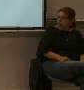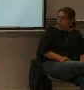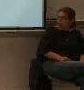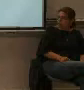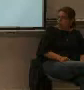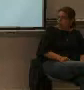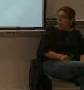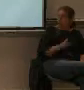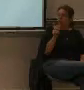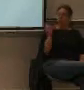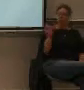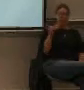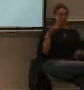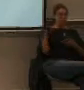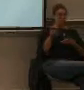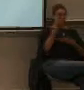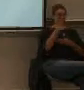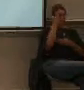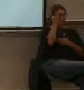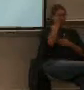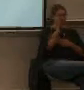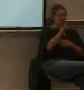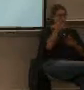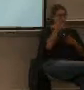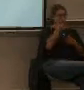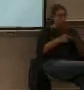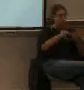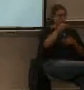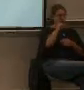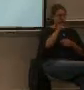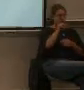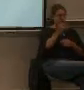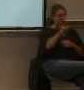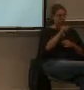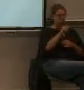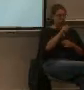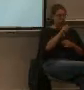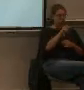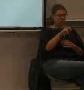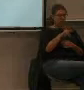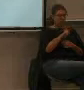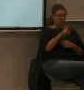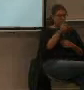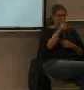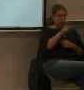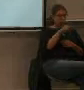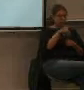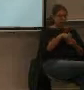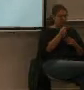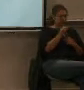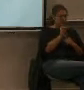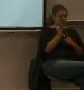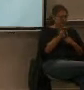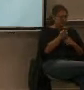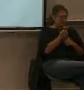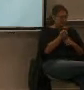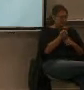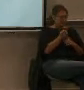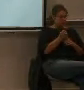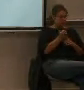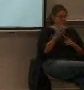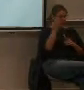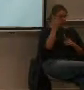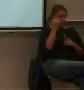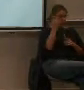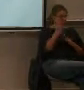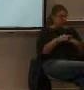So that brings up the idea of what nutrient concentrations actually are in the environment. You know,